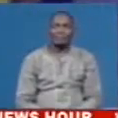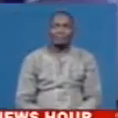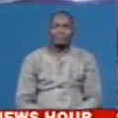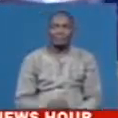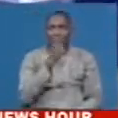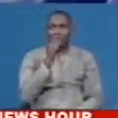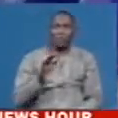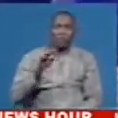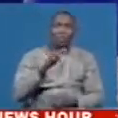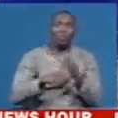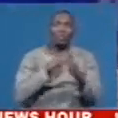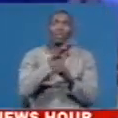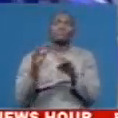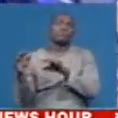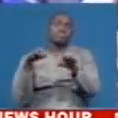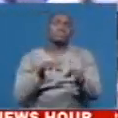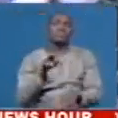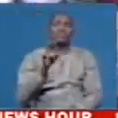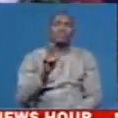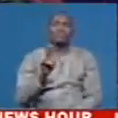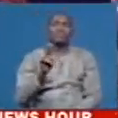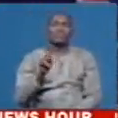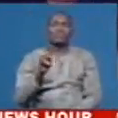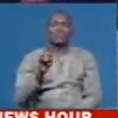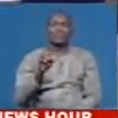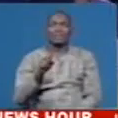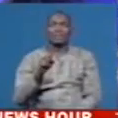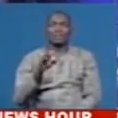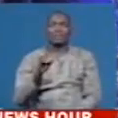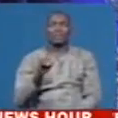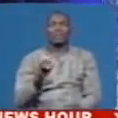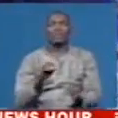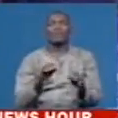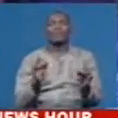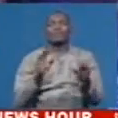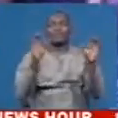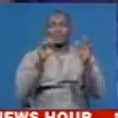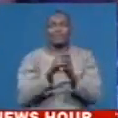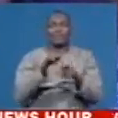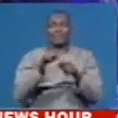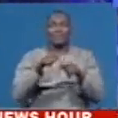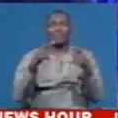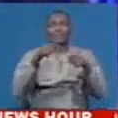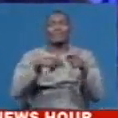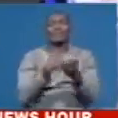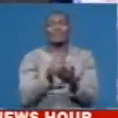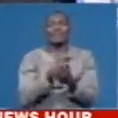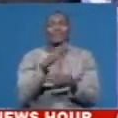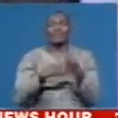Journalists across the globe attended the UNESCO Guillermo Cano Prize ceremony and gala dinner for the World Press Freedom